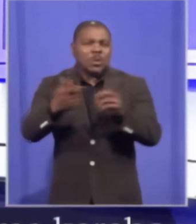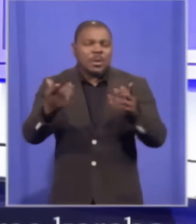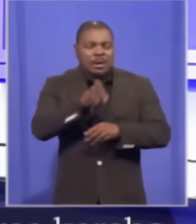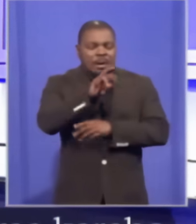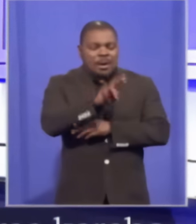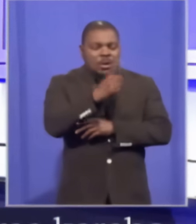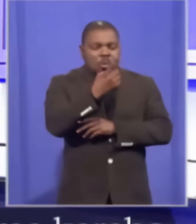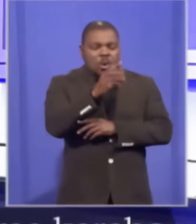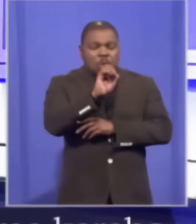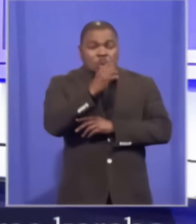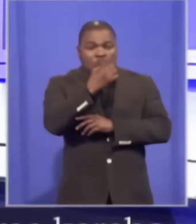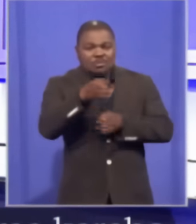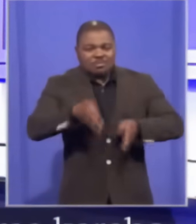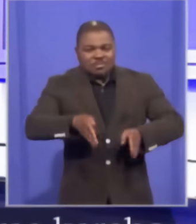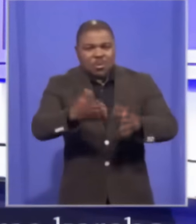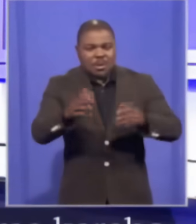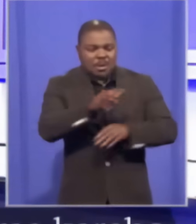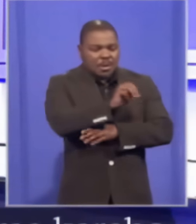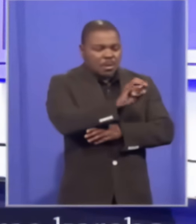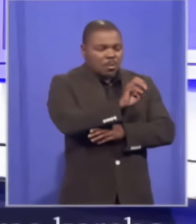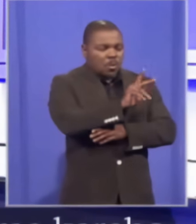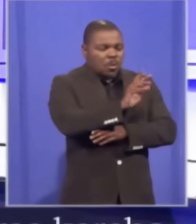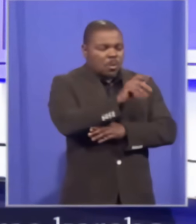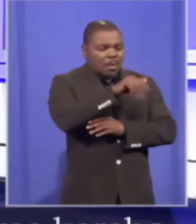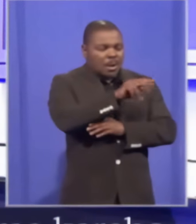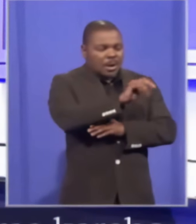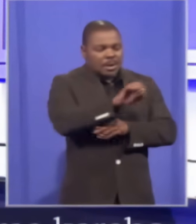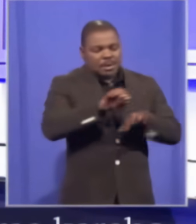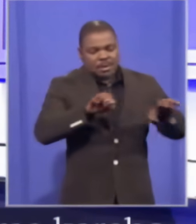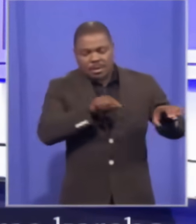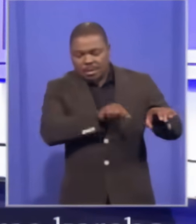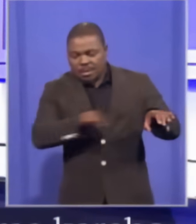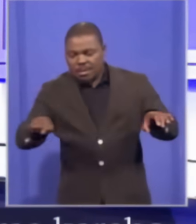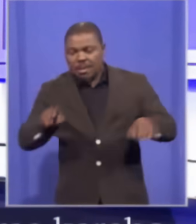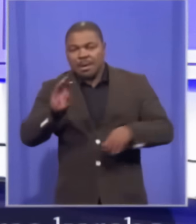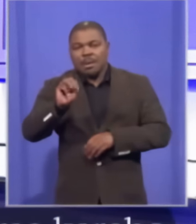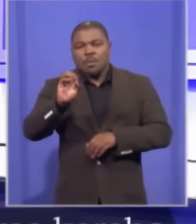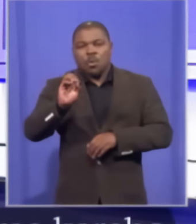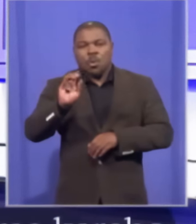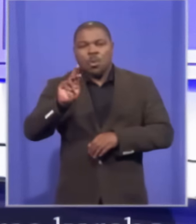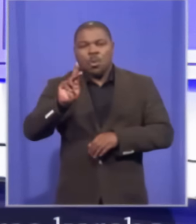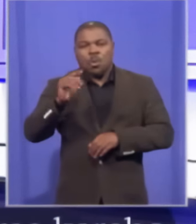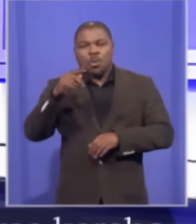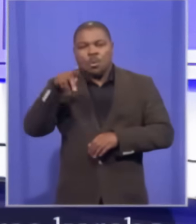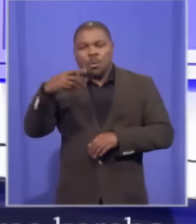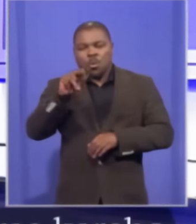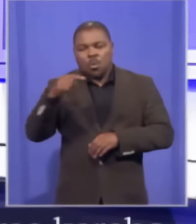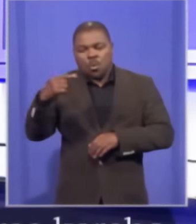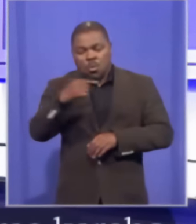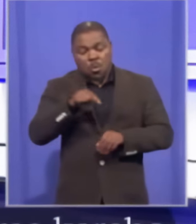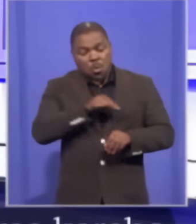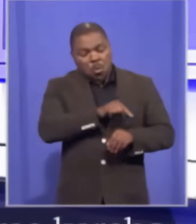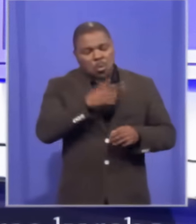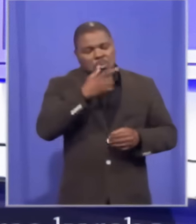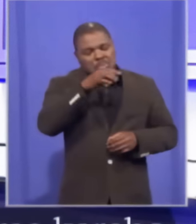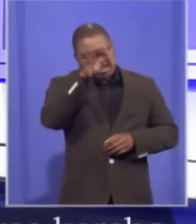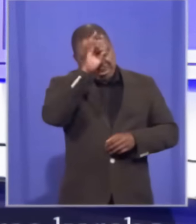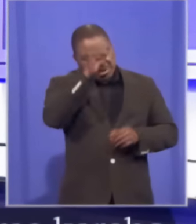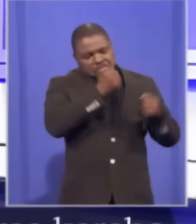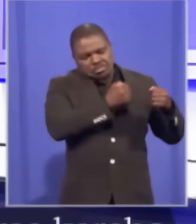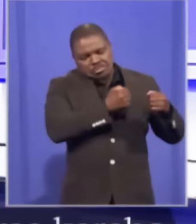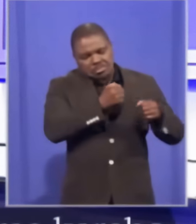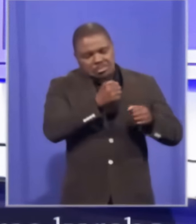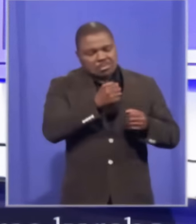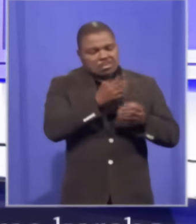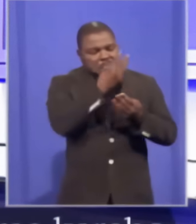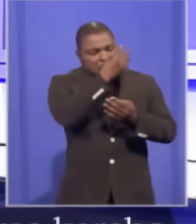ya R101 magareng ga Mokopane le Mokgophong. O be a tsamaiša bagolegwa ba lesomete go tšwa diseleng tša maphodisa Mokopane go